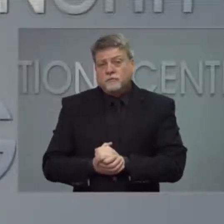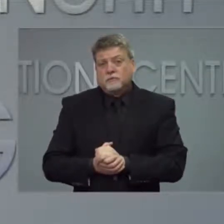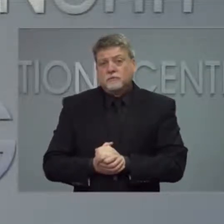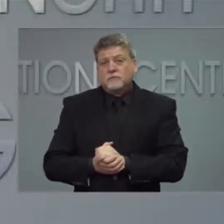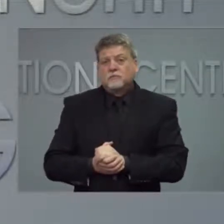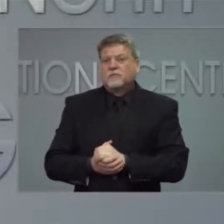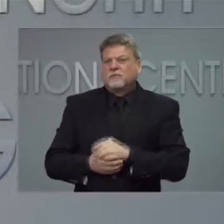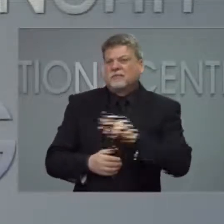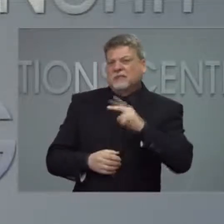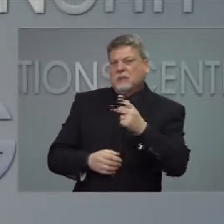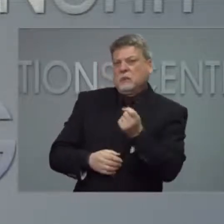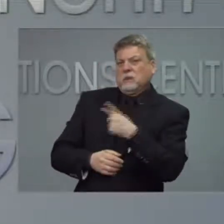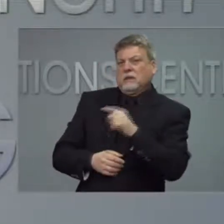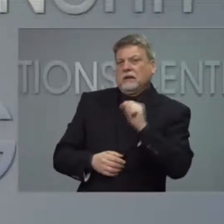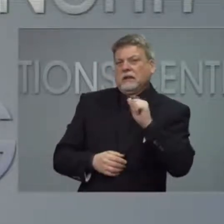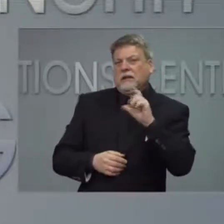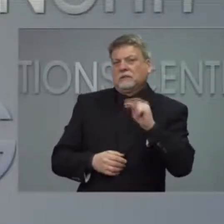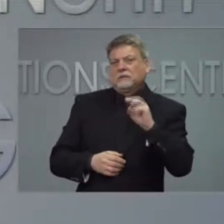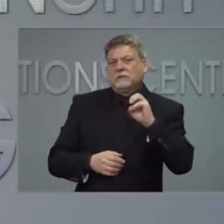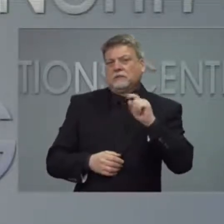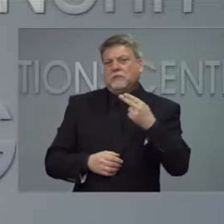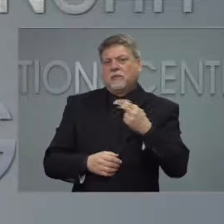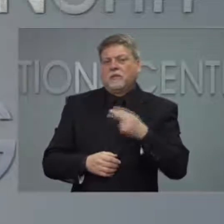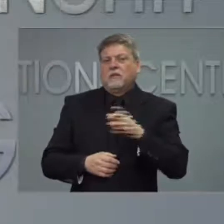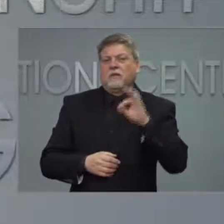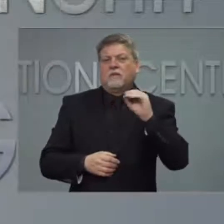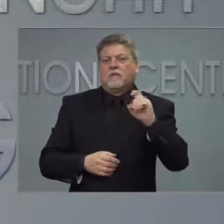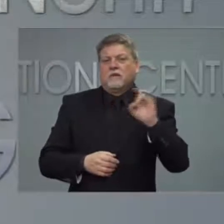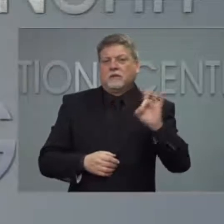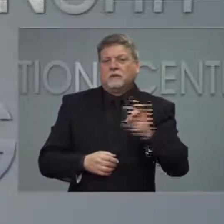You have a follow-up, Allison Smith, Fox 8.